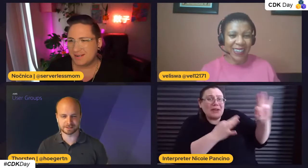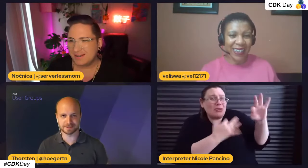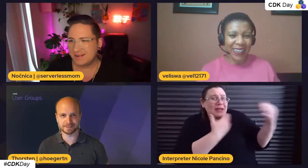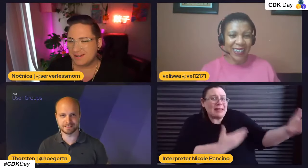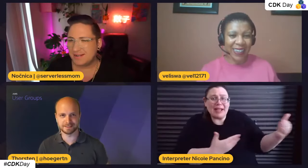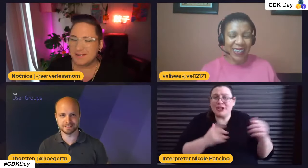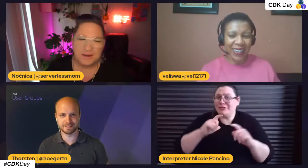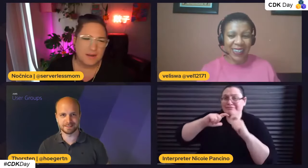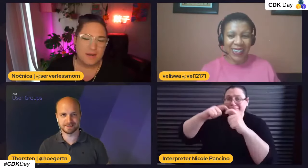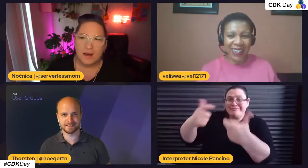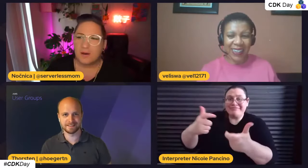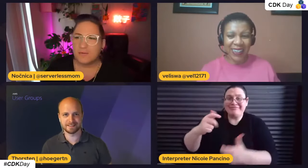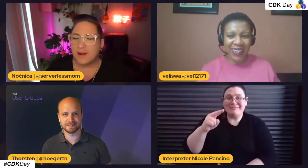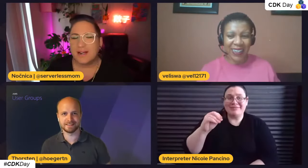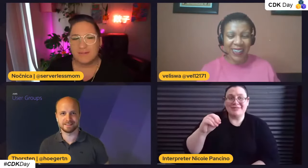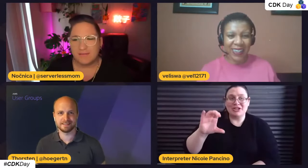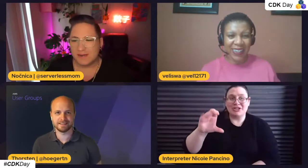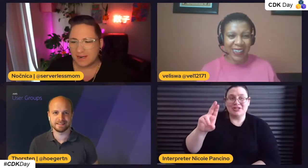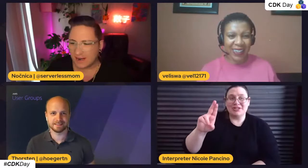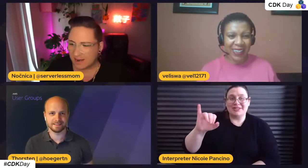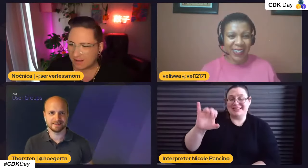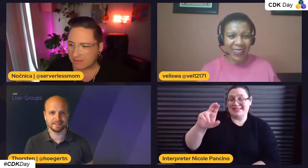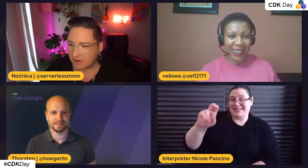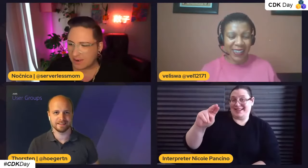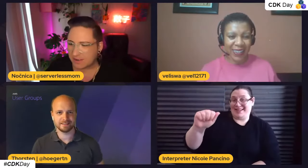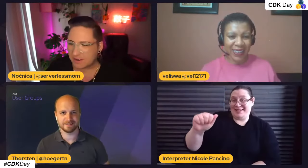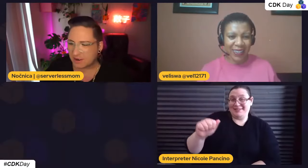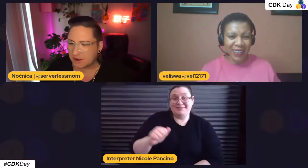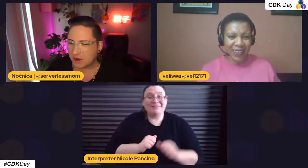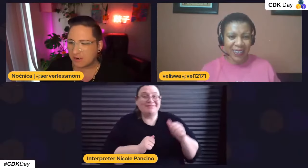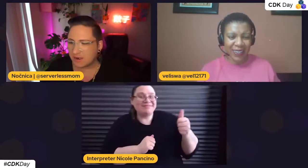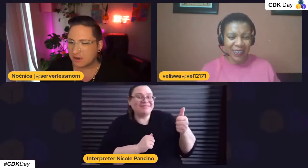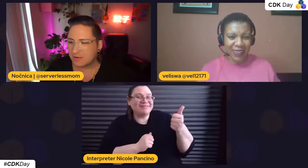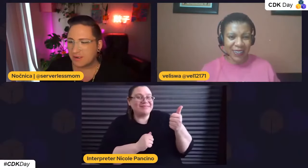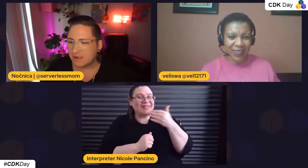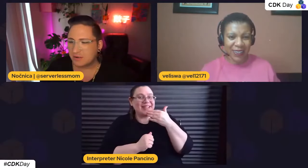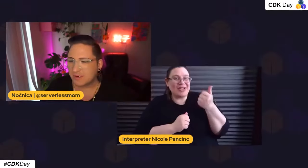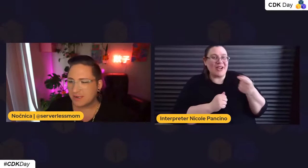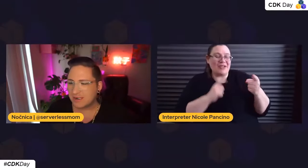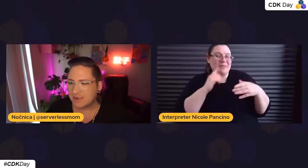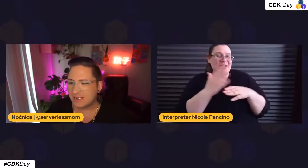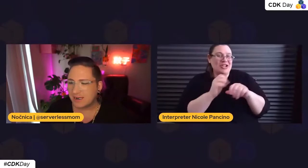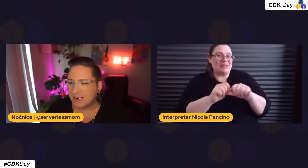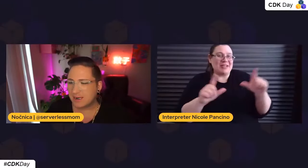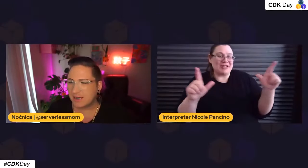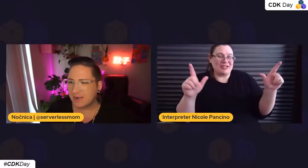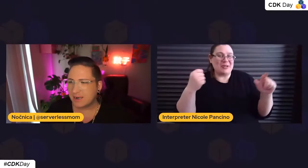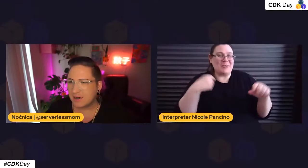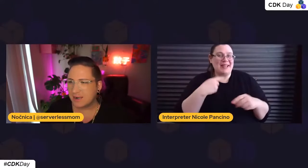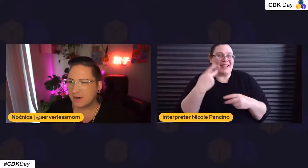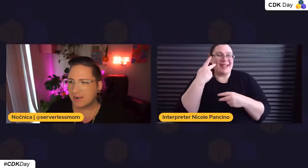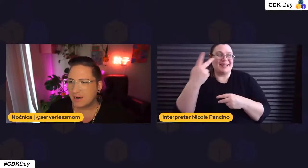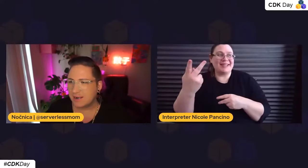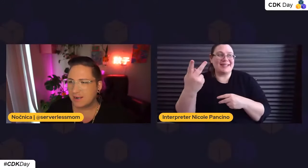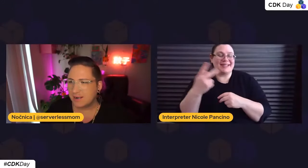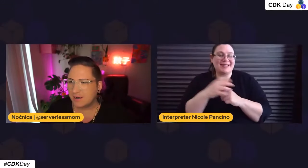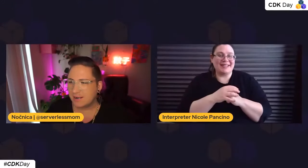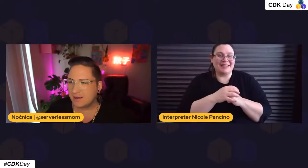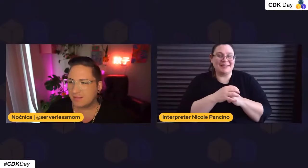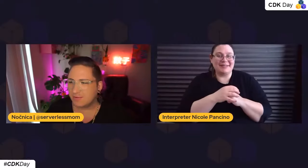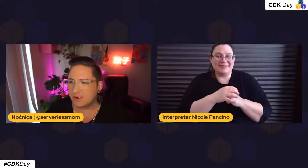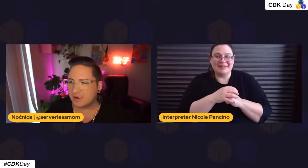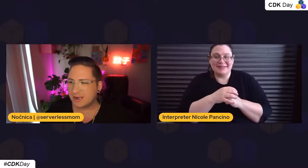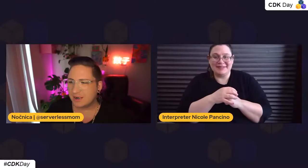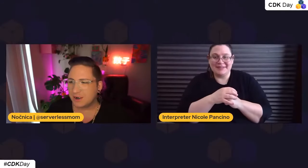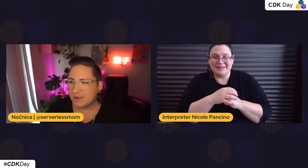is yours. All right, everybody. I'm going to go ahead and start sharing my screen so we can see